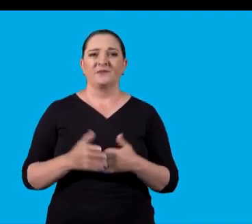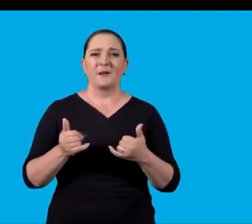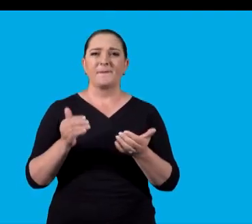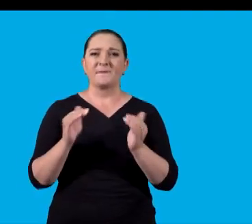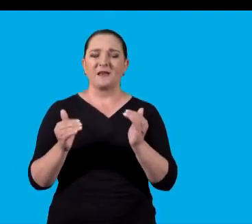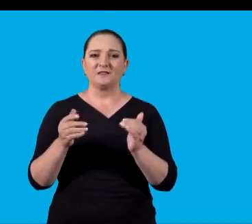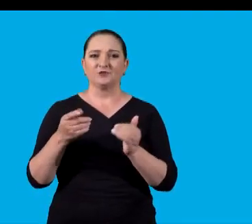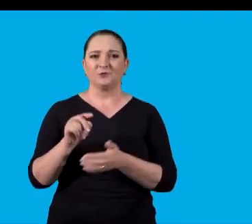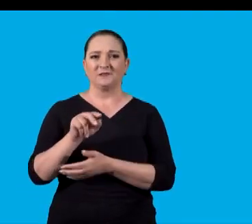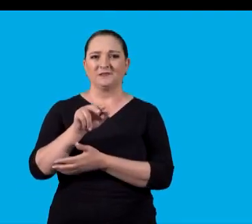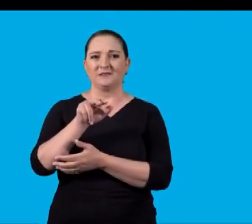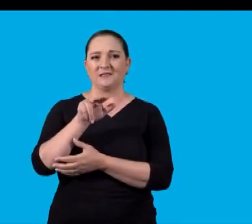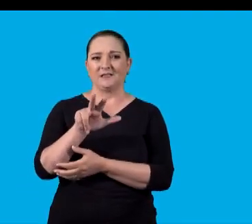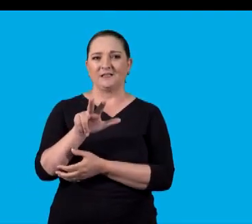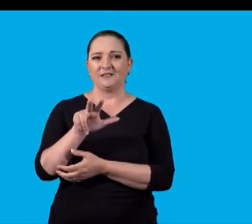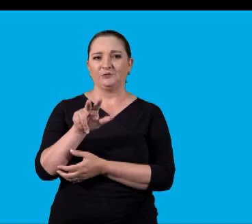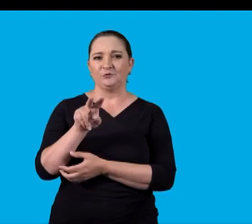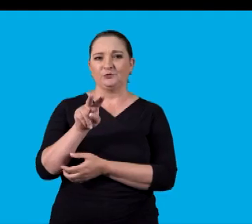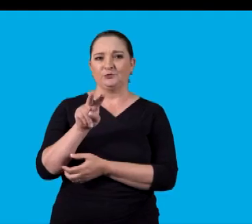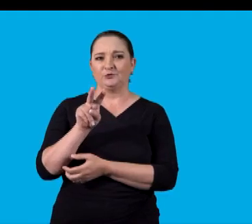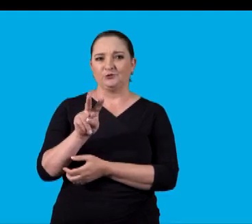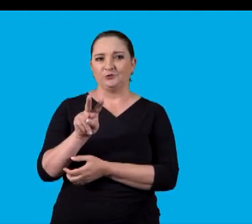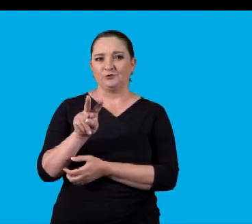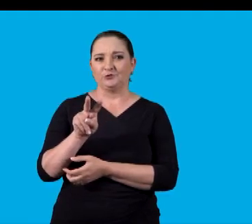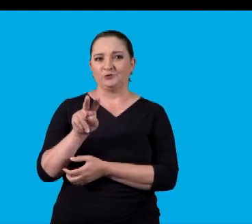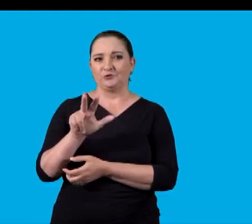balance at the end, it's 8,281,000. So you have my